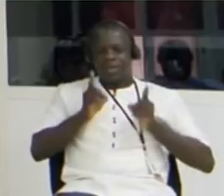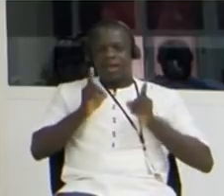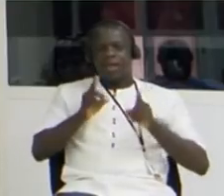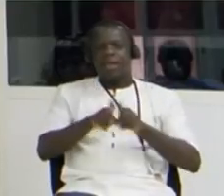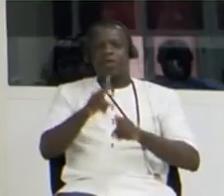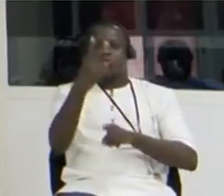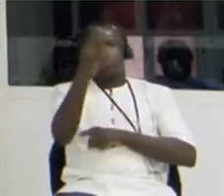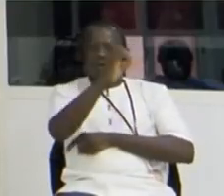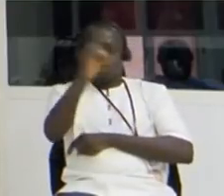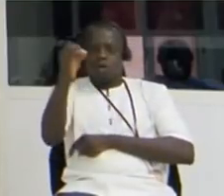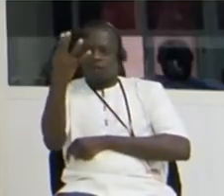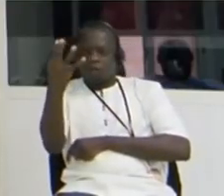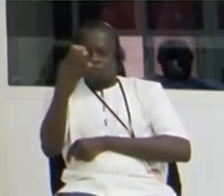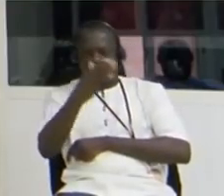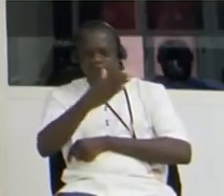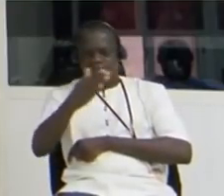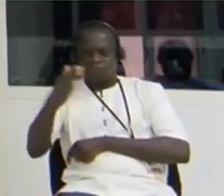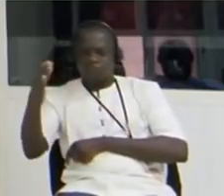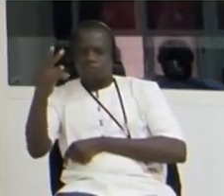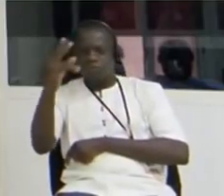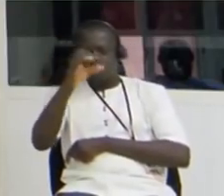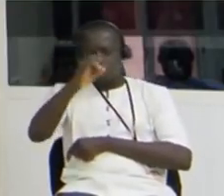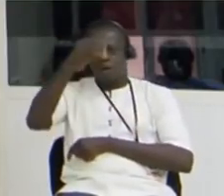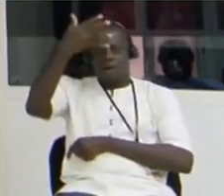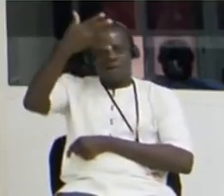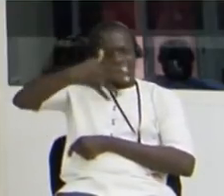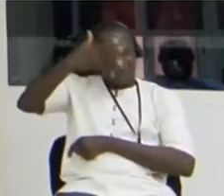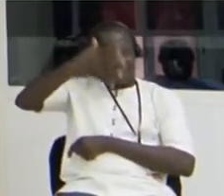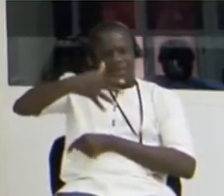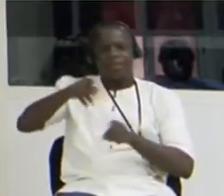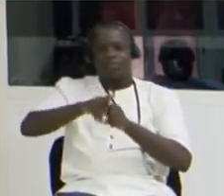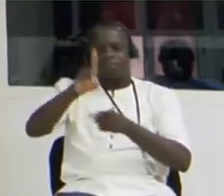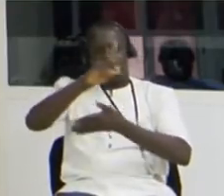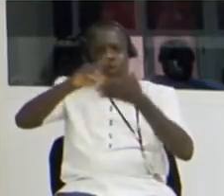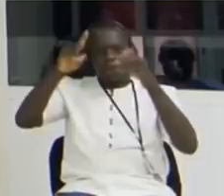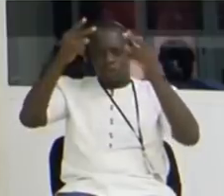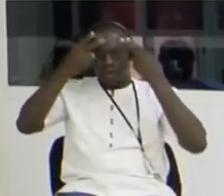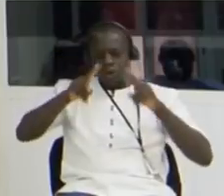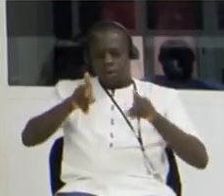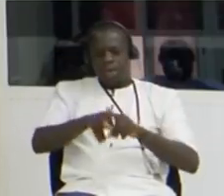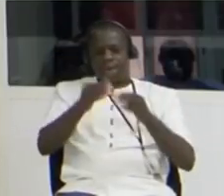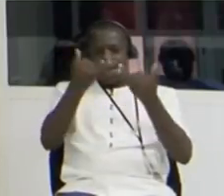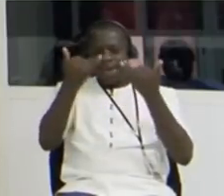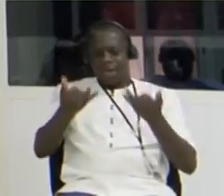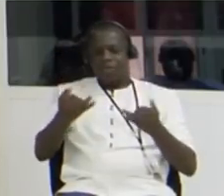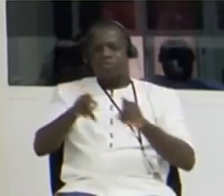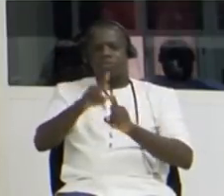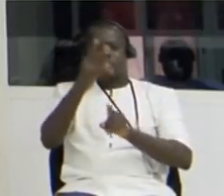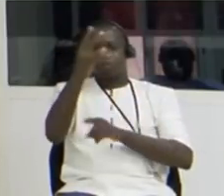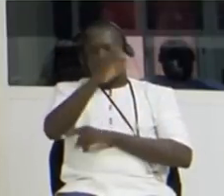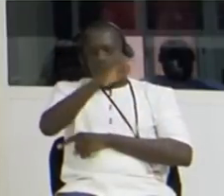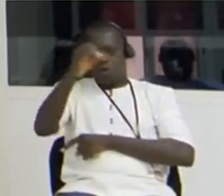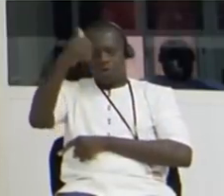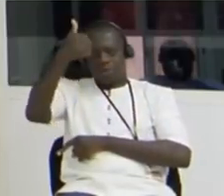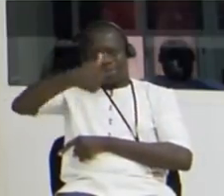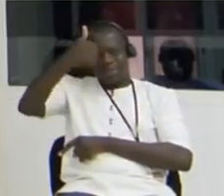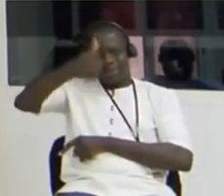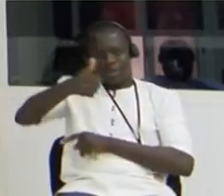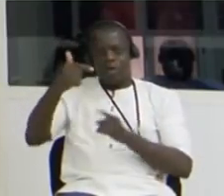2015 education policy, and also the current policy, which is 2016 to 2030 education